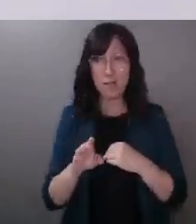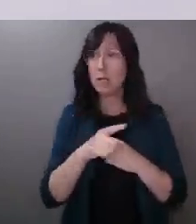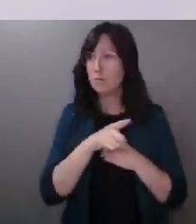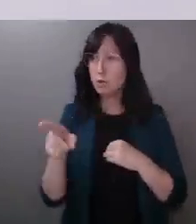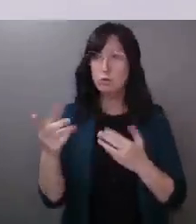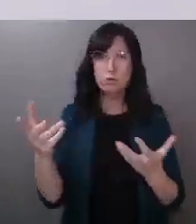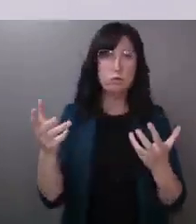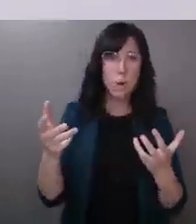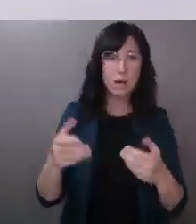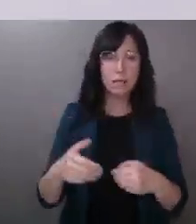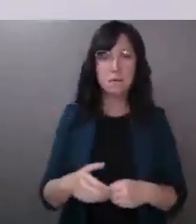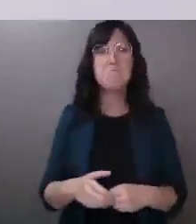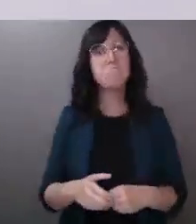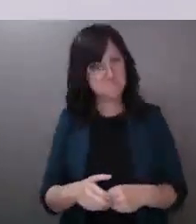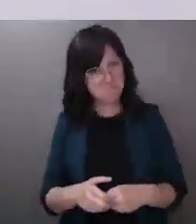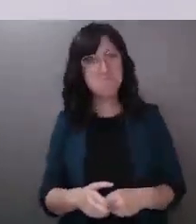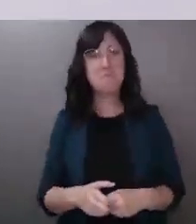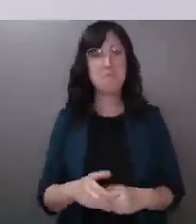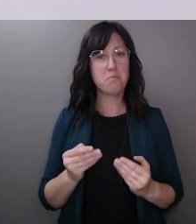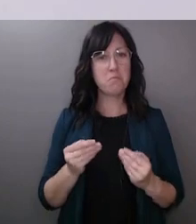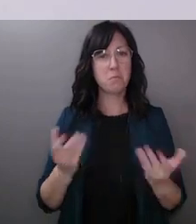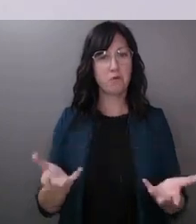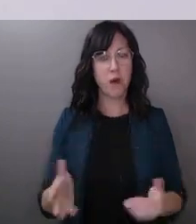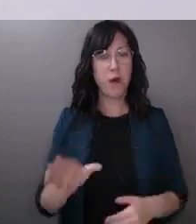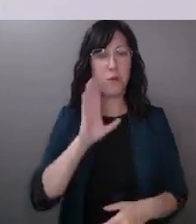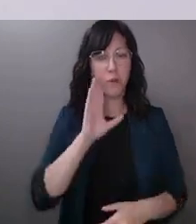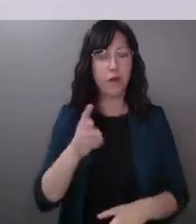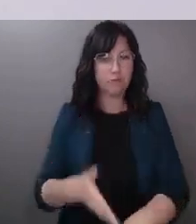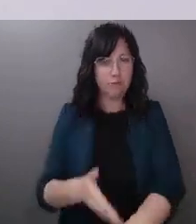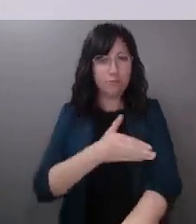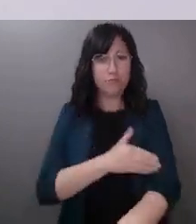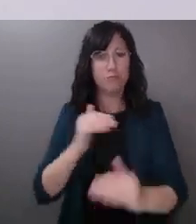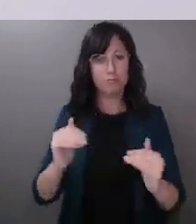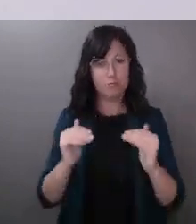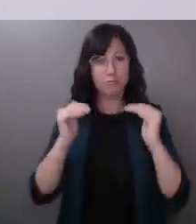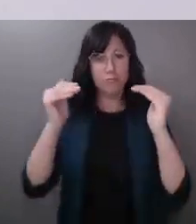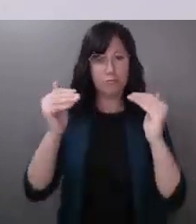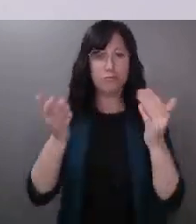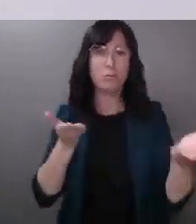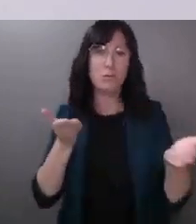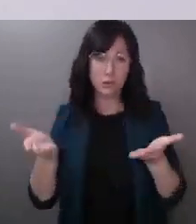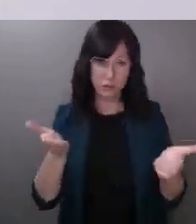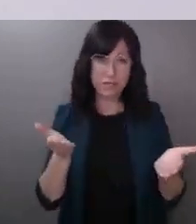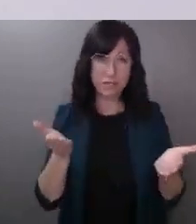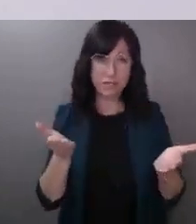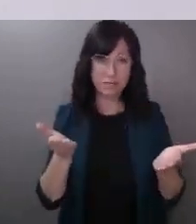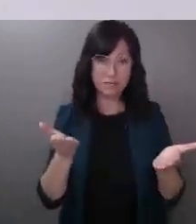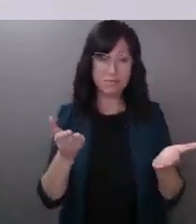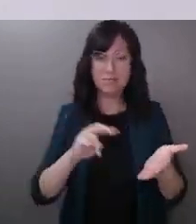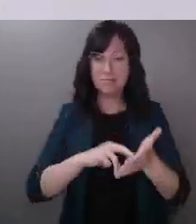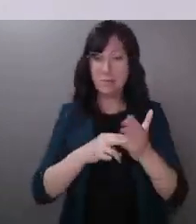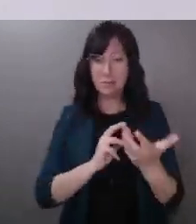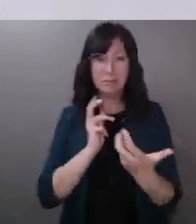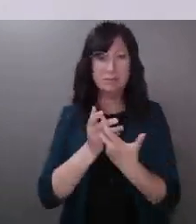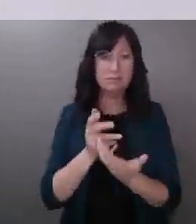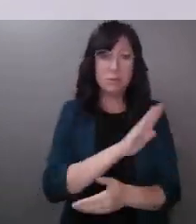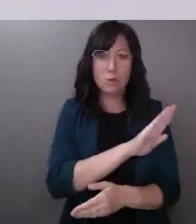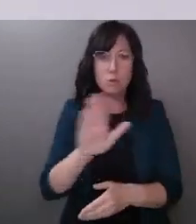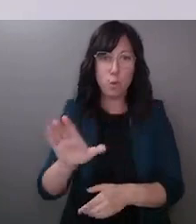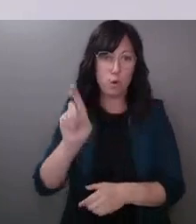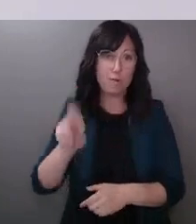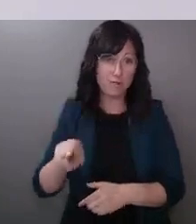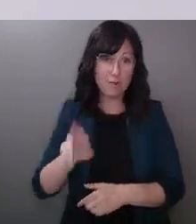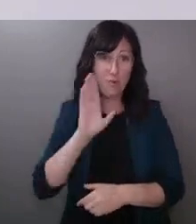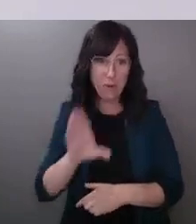this, and we're happy to provide this improved and enhanced level of service to respond to your